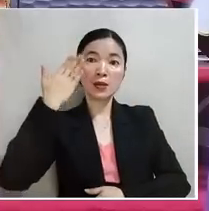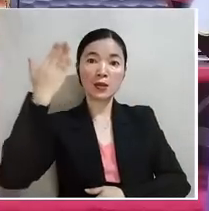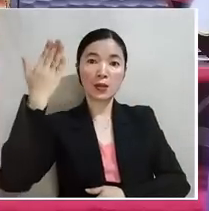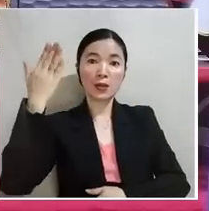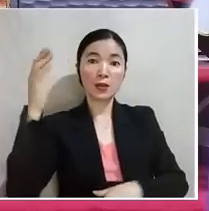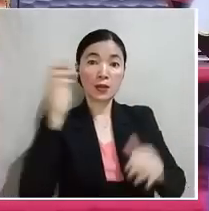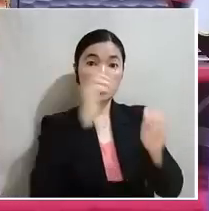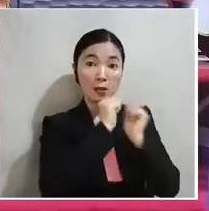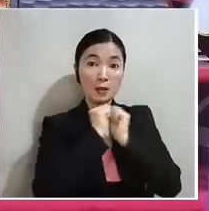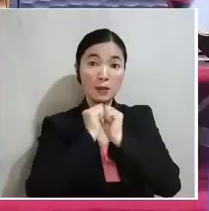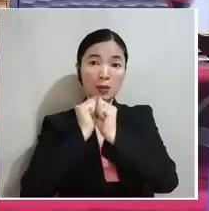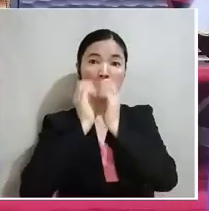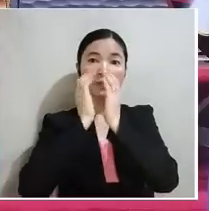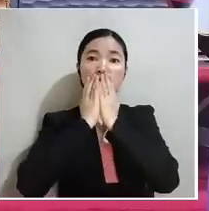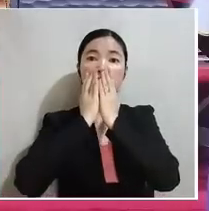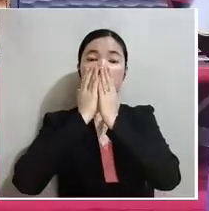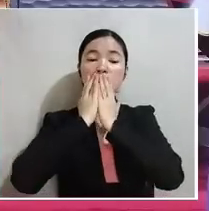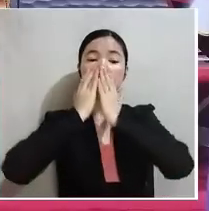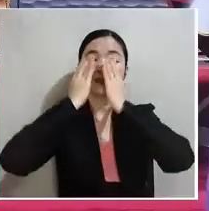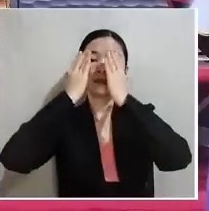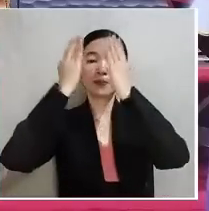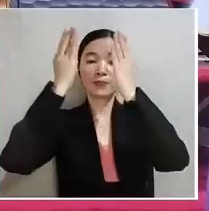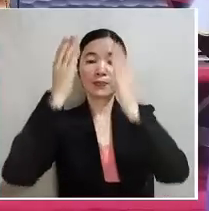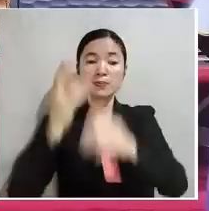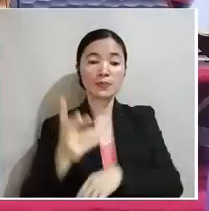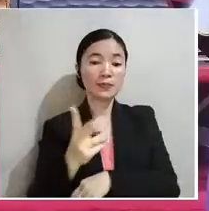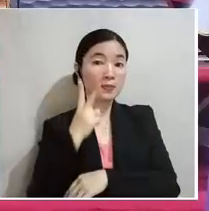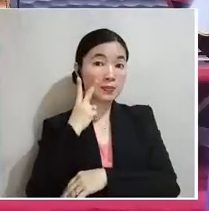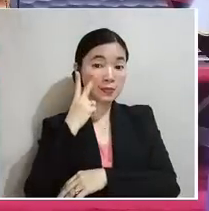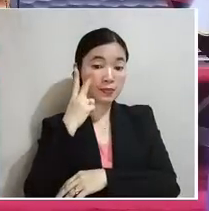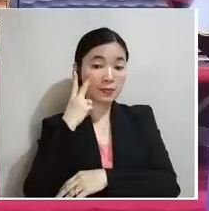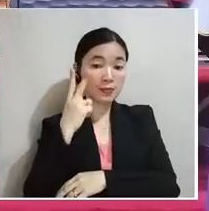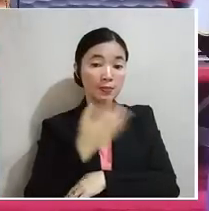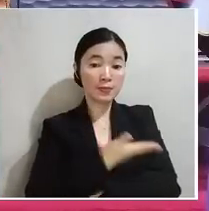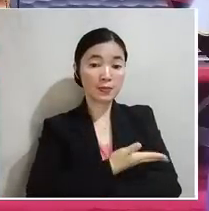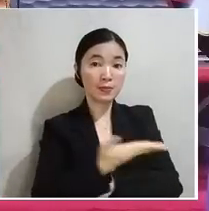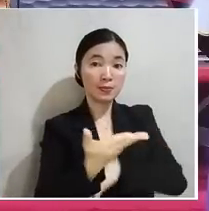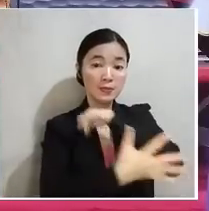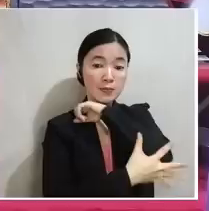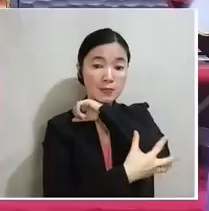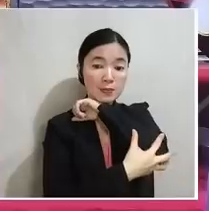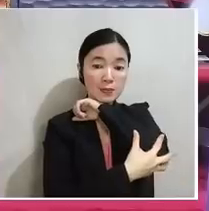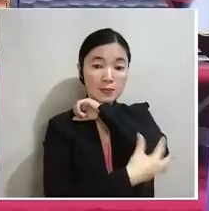thanksgiving. Say, you lowly ones, and be